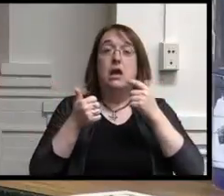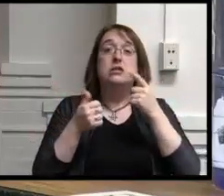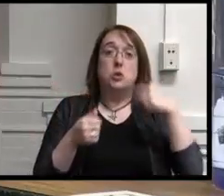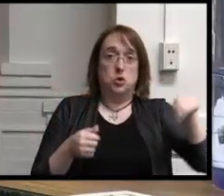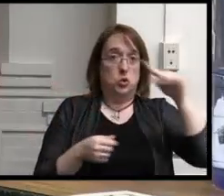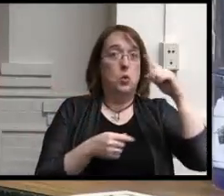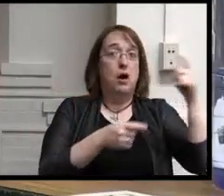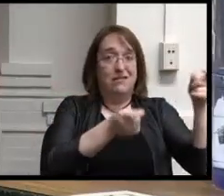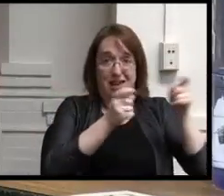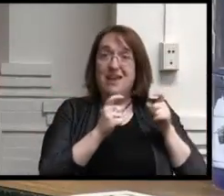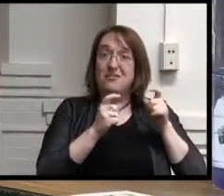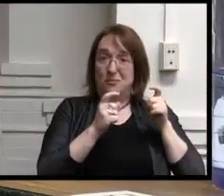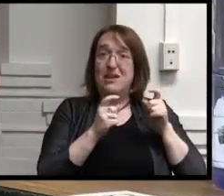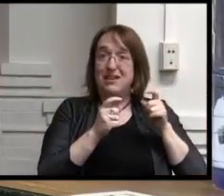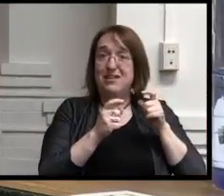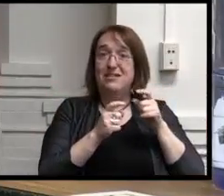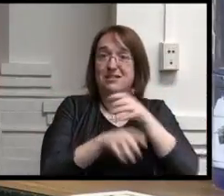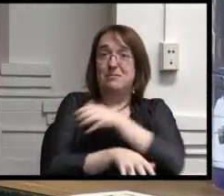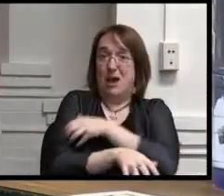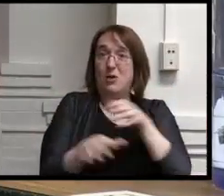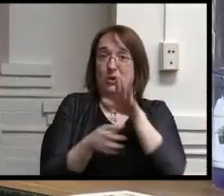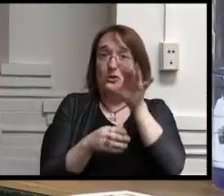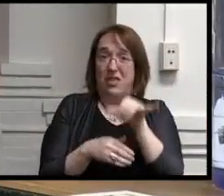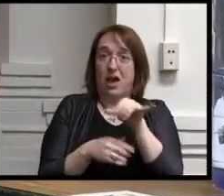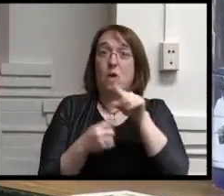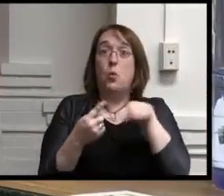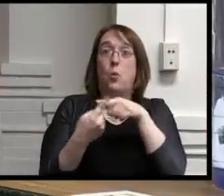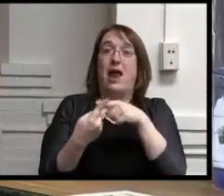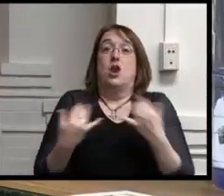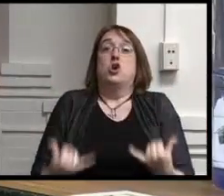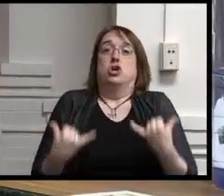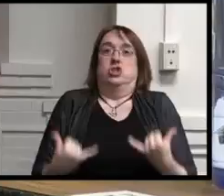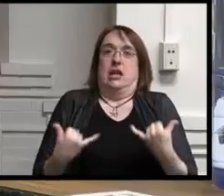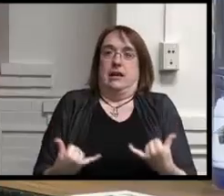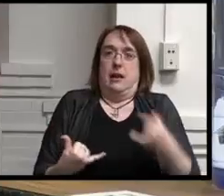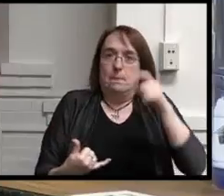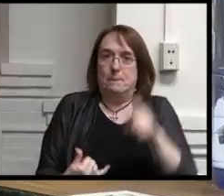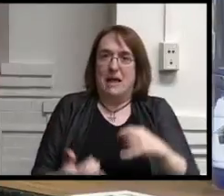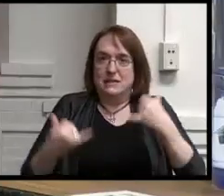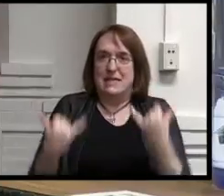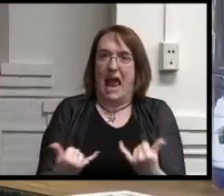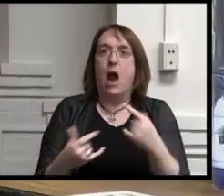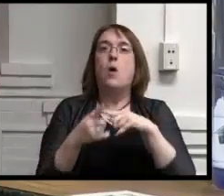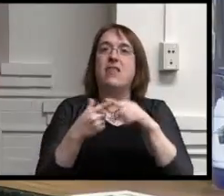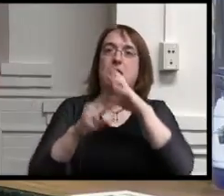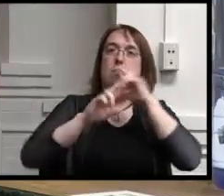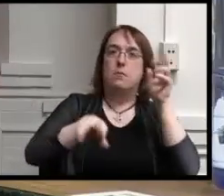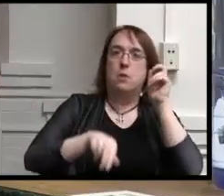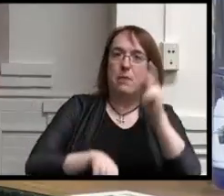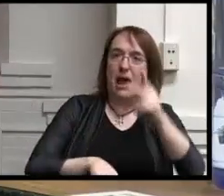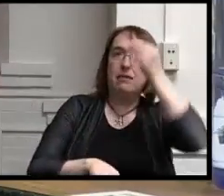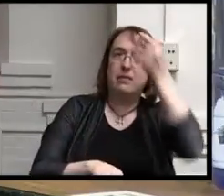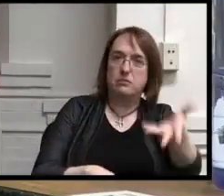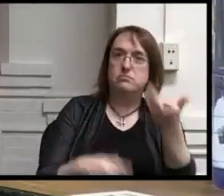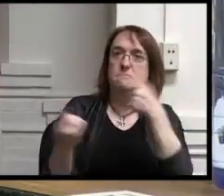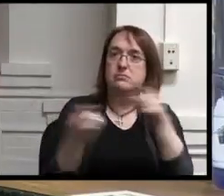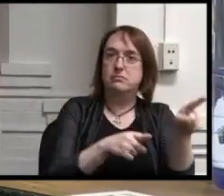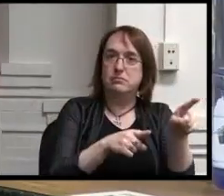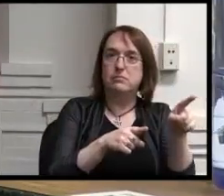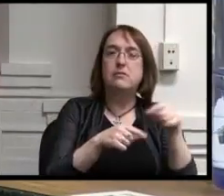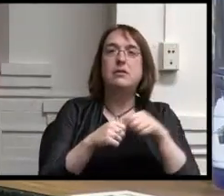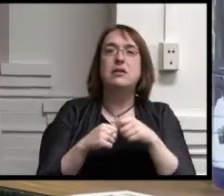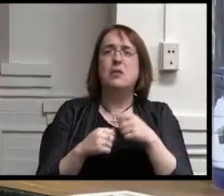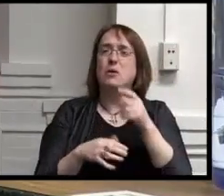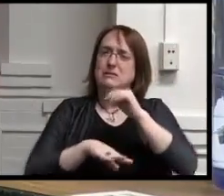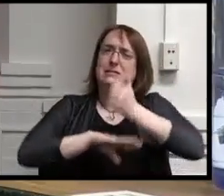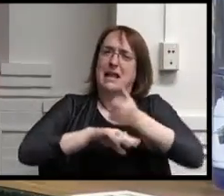specific authority to do that when there was a sense of urgency about it and report back to you about what I did. And we set up that system where you get the